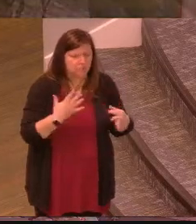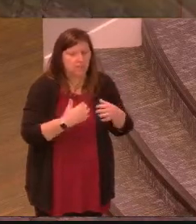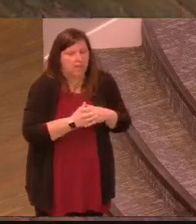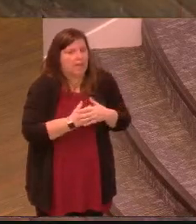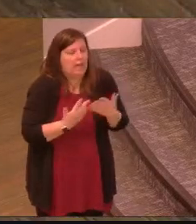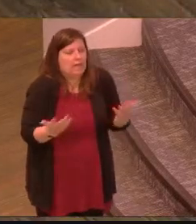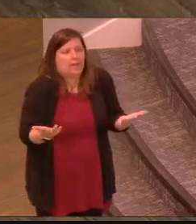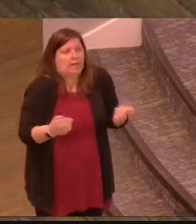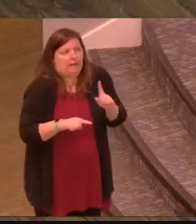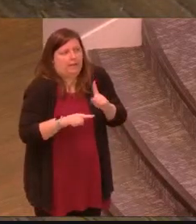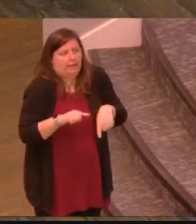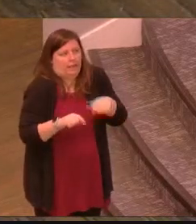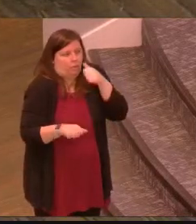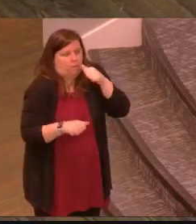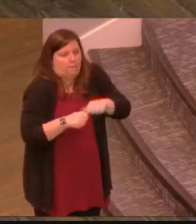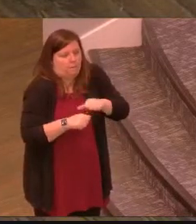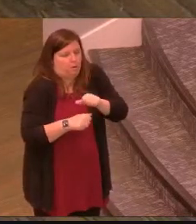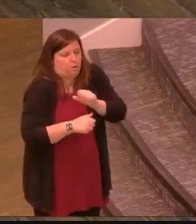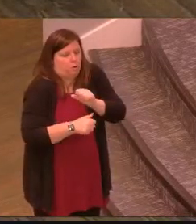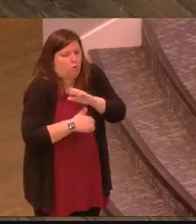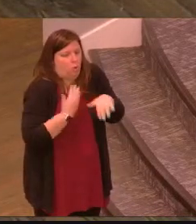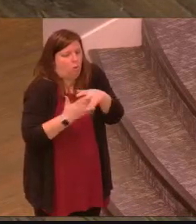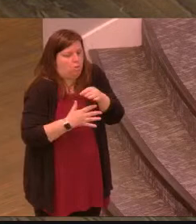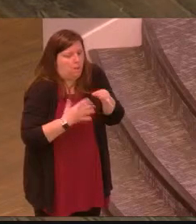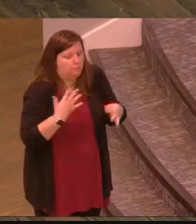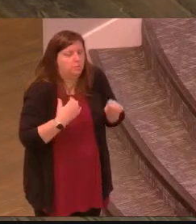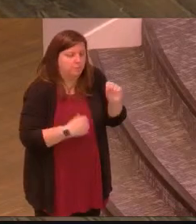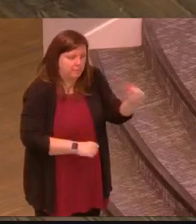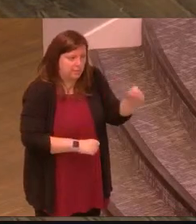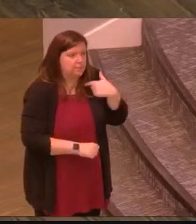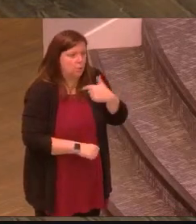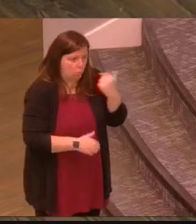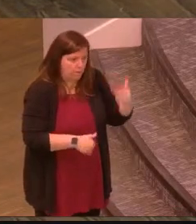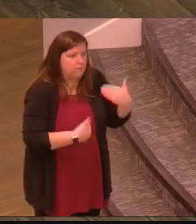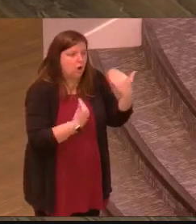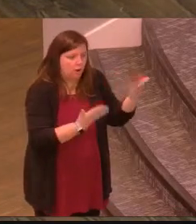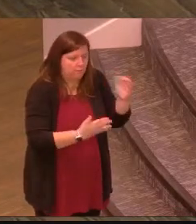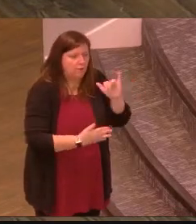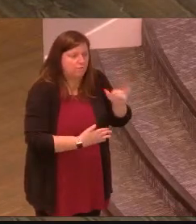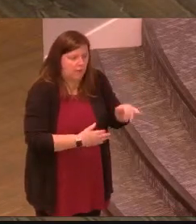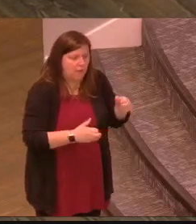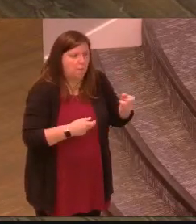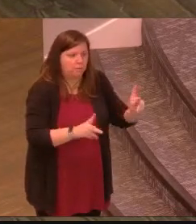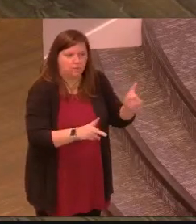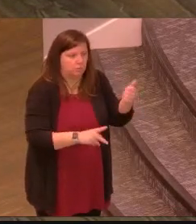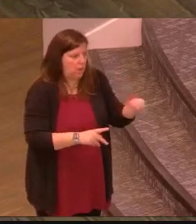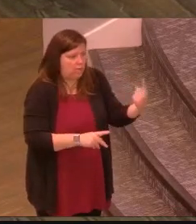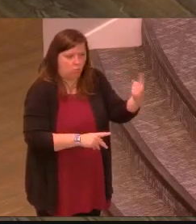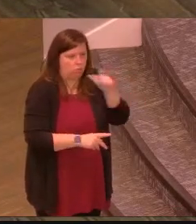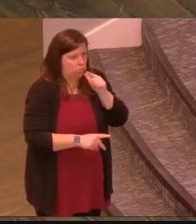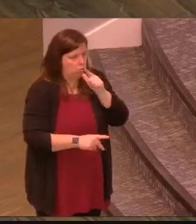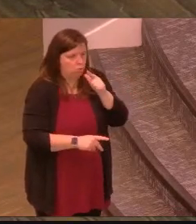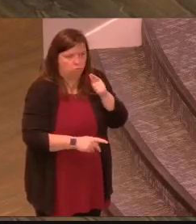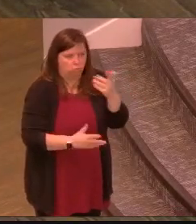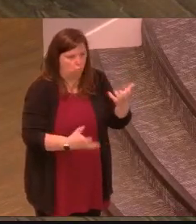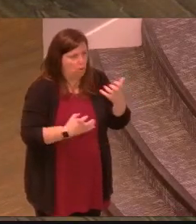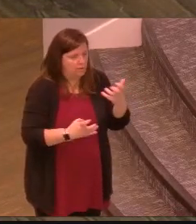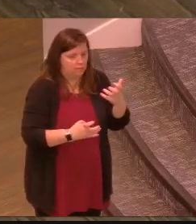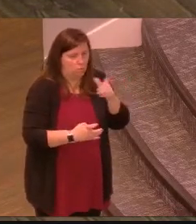recall them all right now, but we did offer that opportunity to anyone who wanted it in